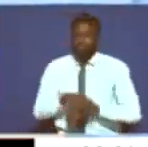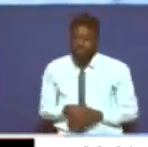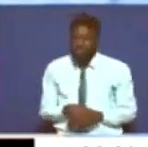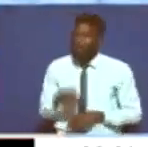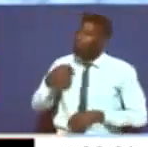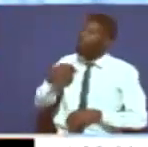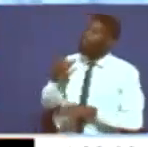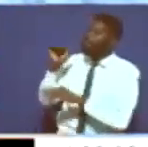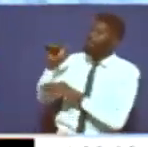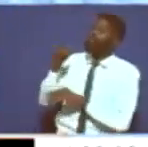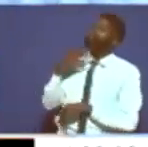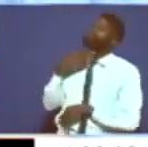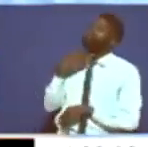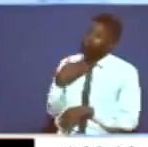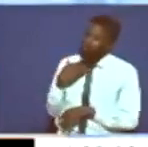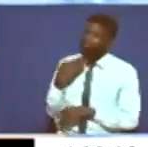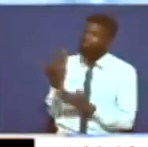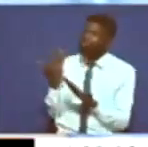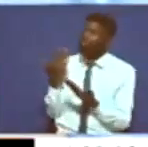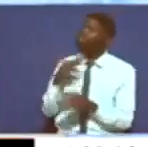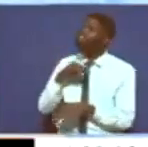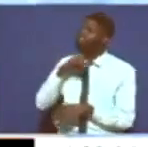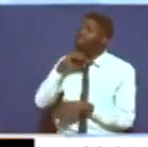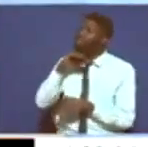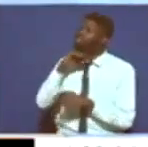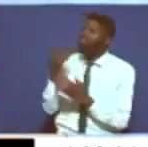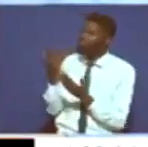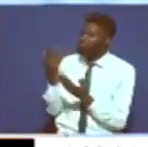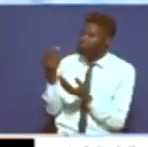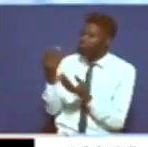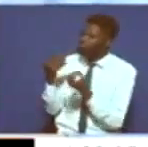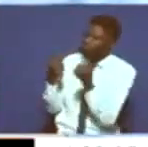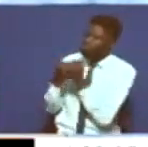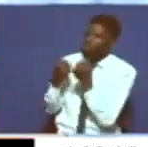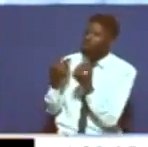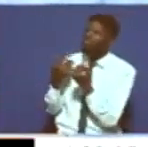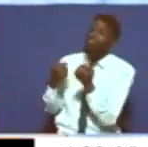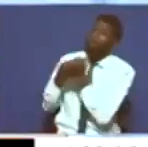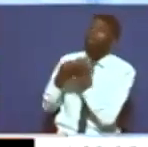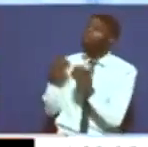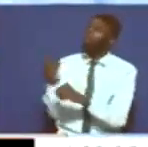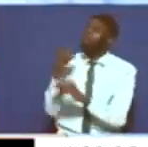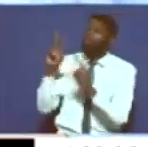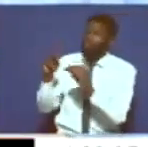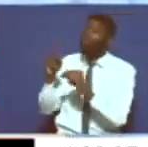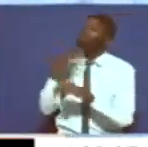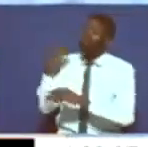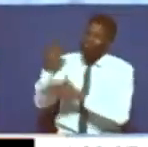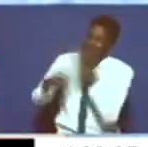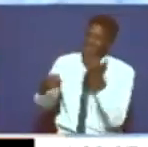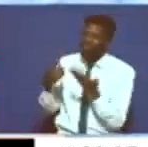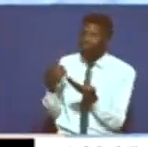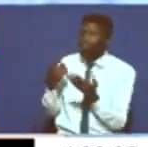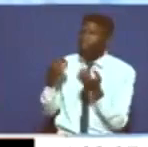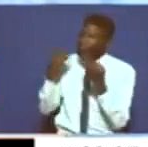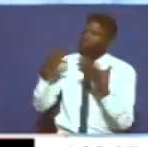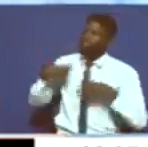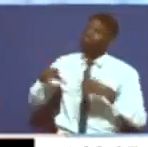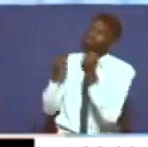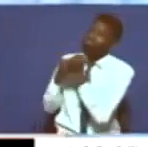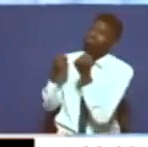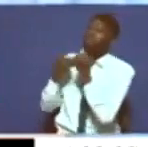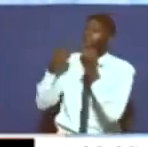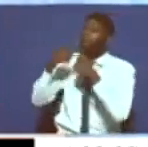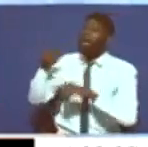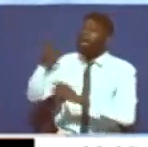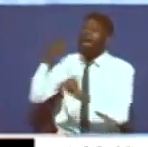want from him, apart from just supporting him? Because every other person who has actually come here probably supporting them. But what is it that you're looking up to